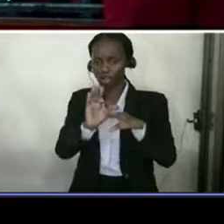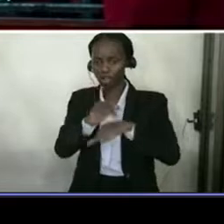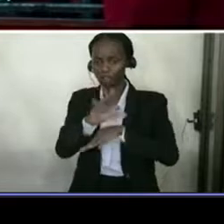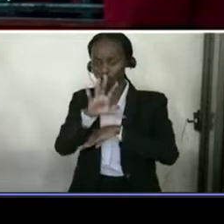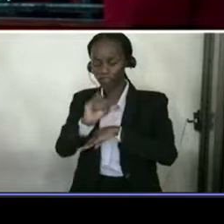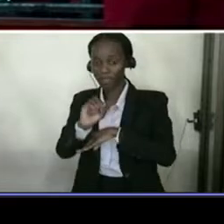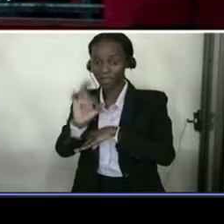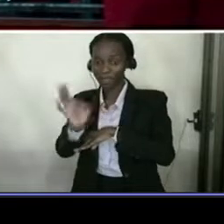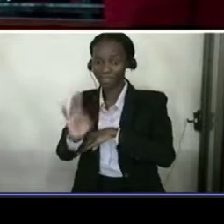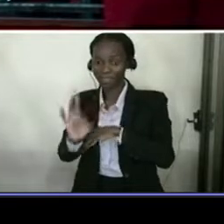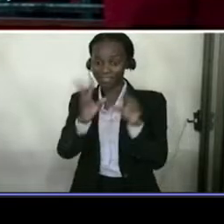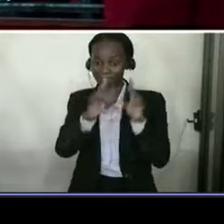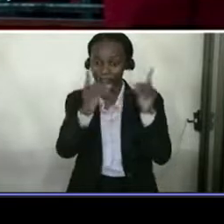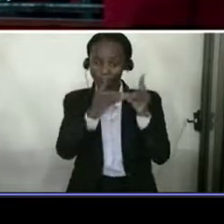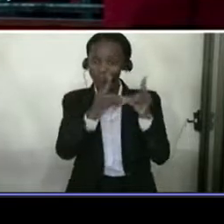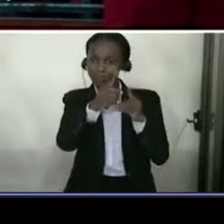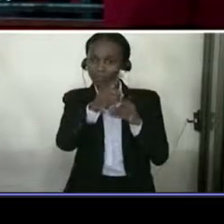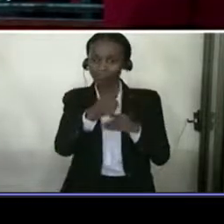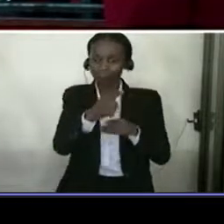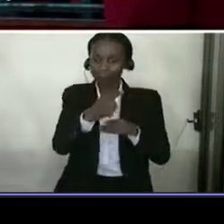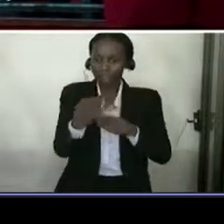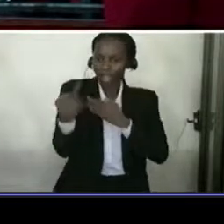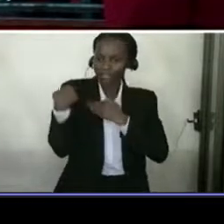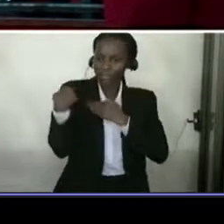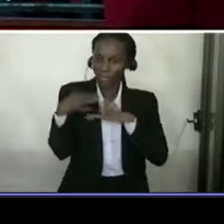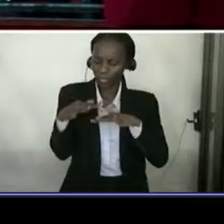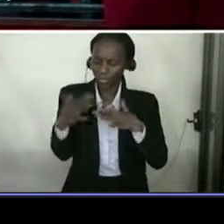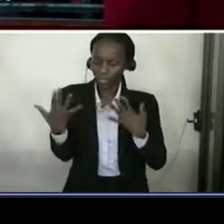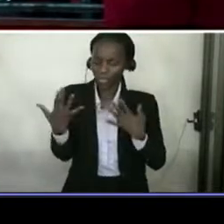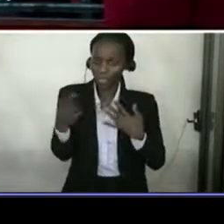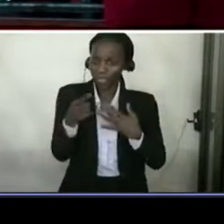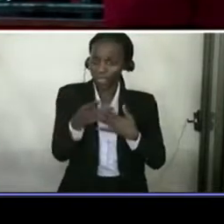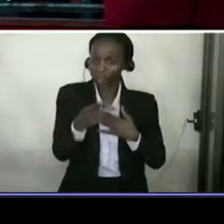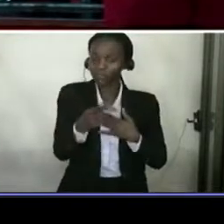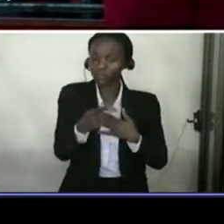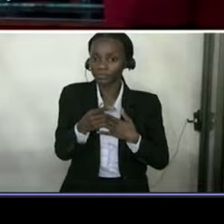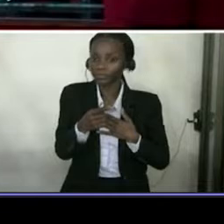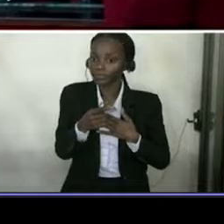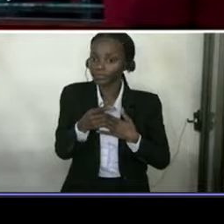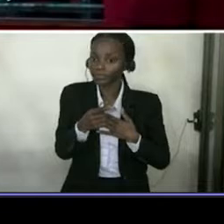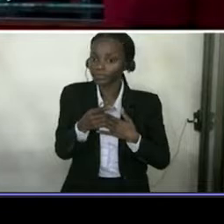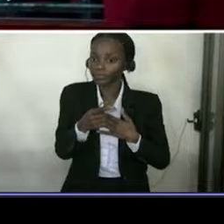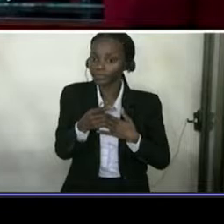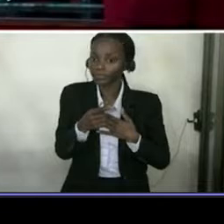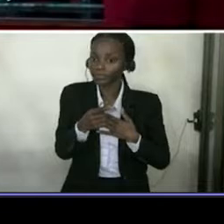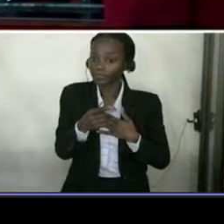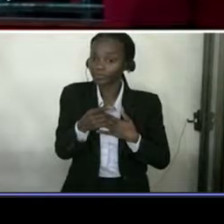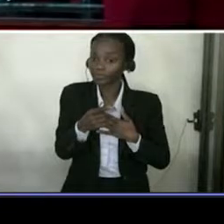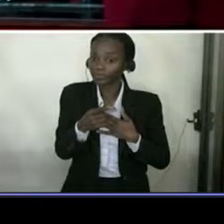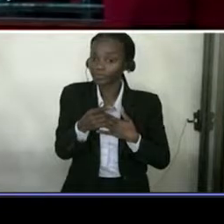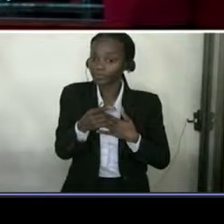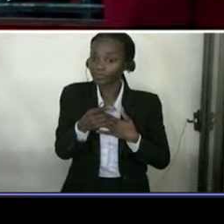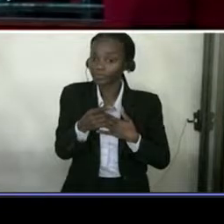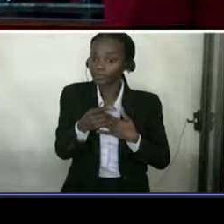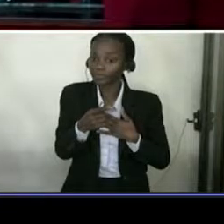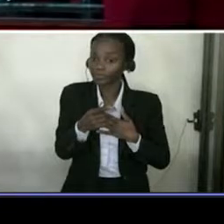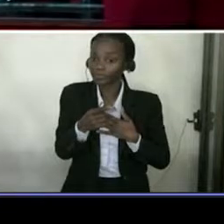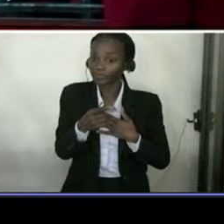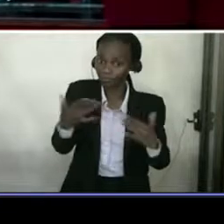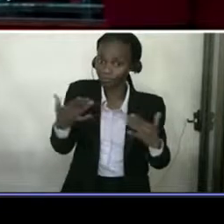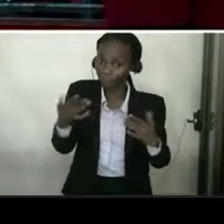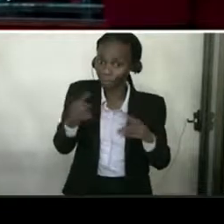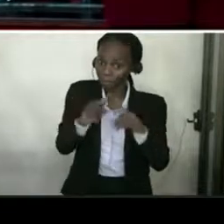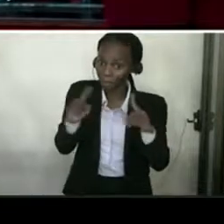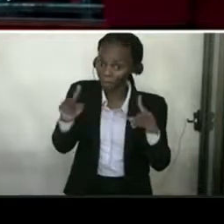as we can blame a host of people involved in the failure of clean audit outcomes, the buck stops with the